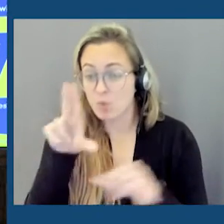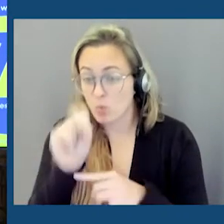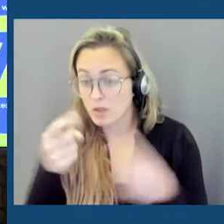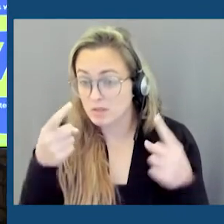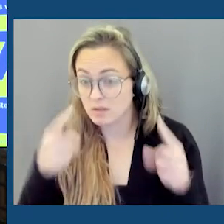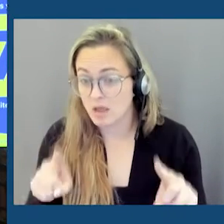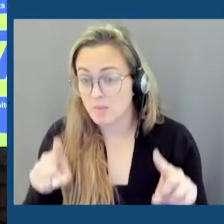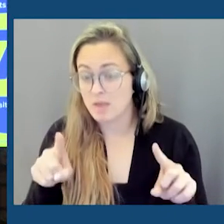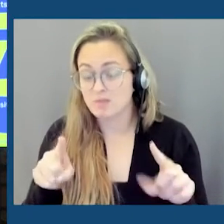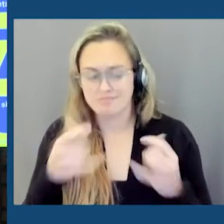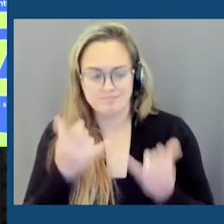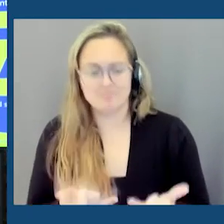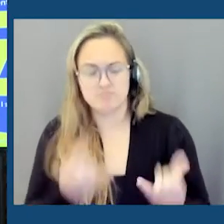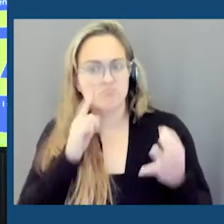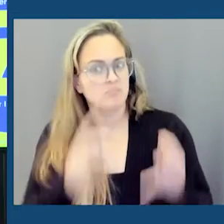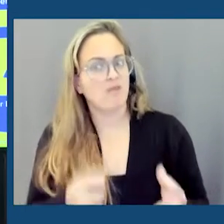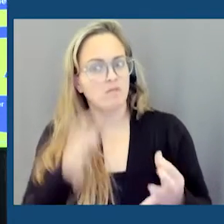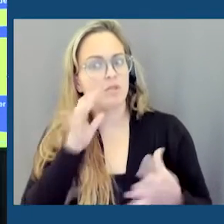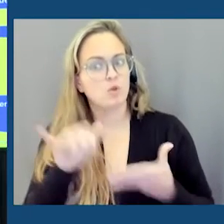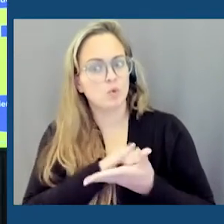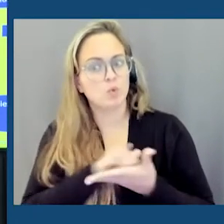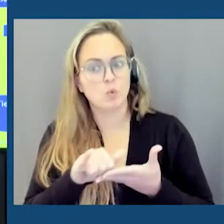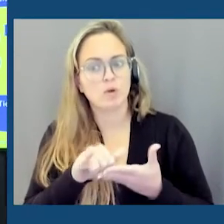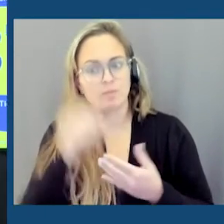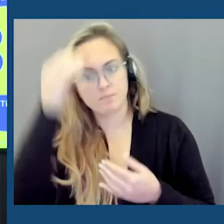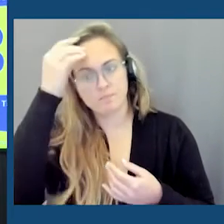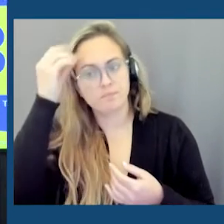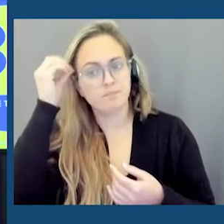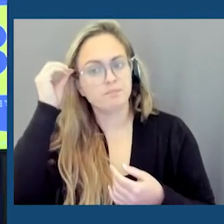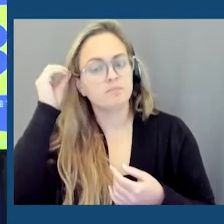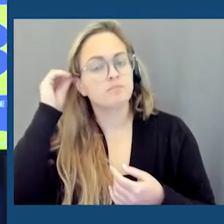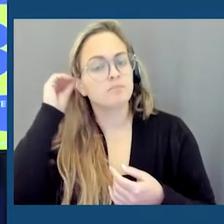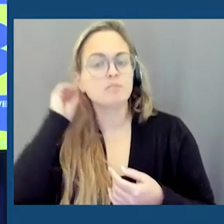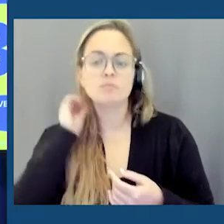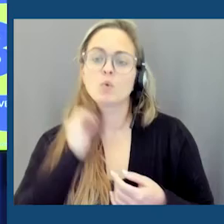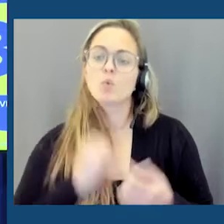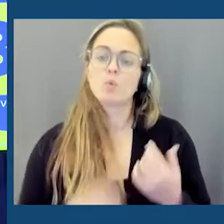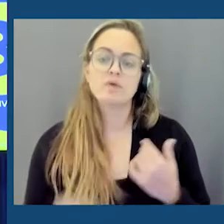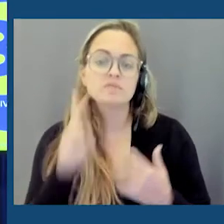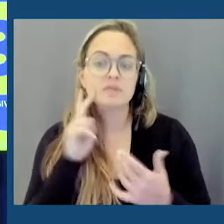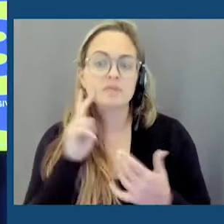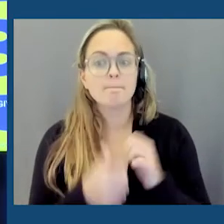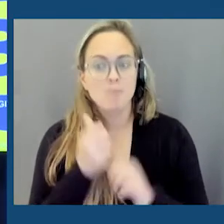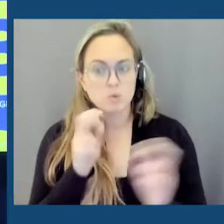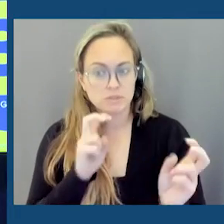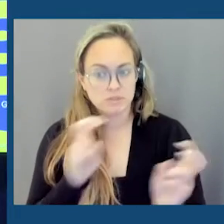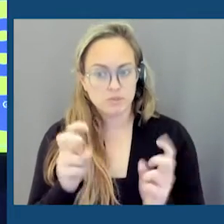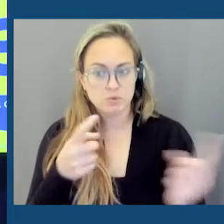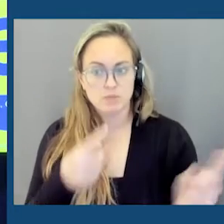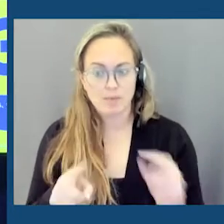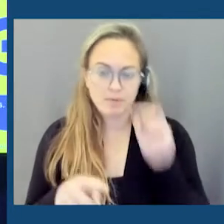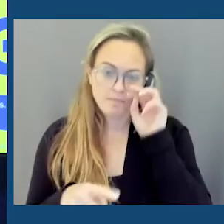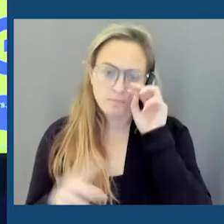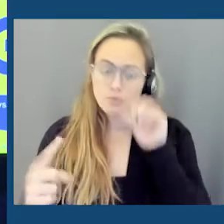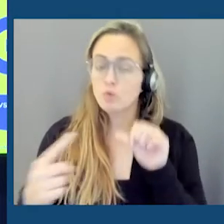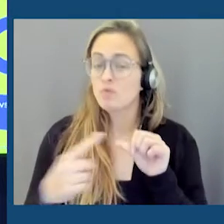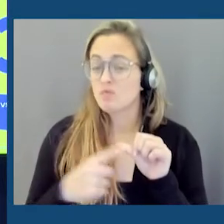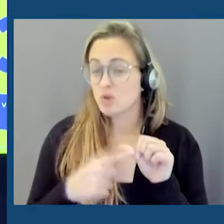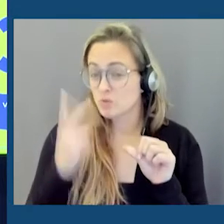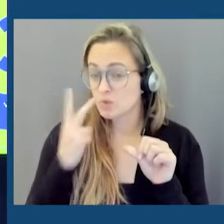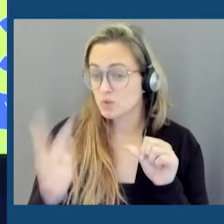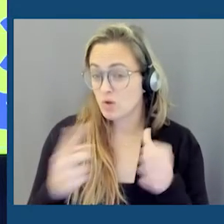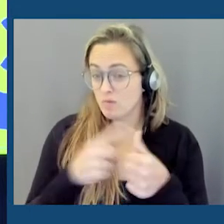in New York that we have seen in most jurisdictions. The first thing, obviously, was